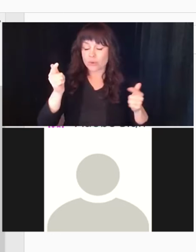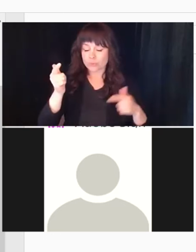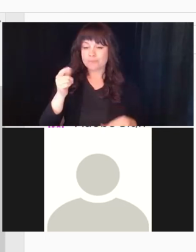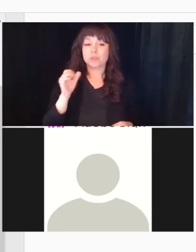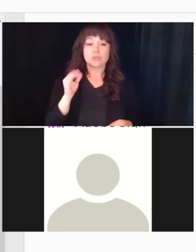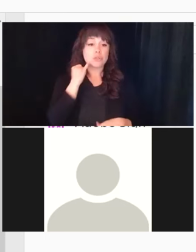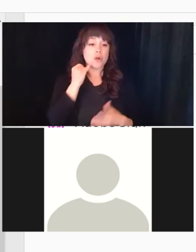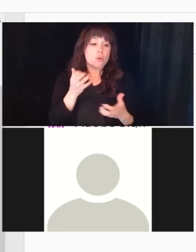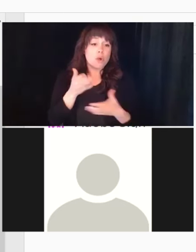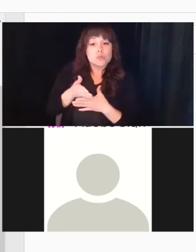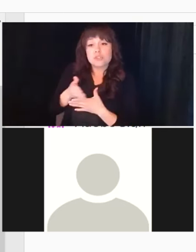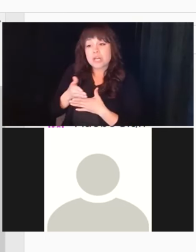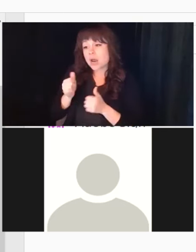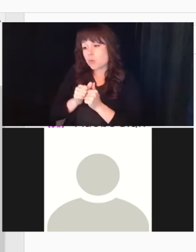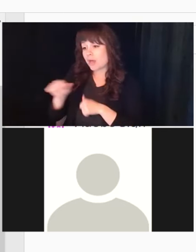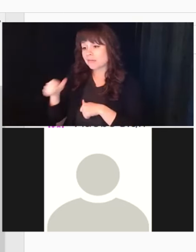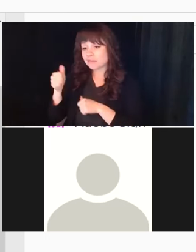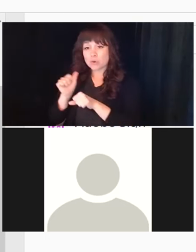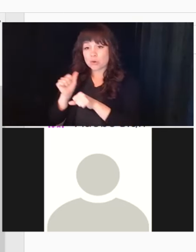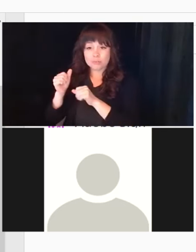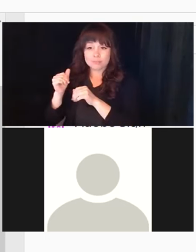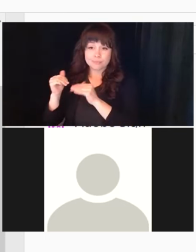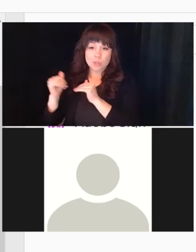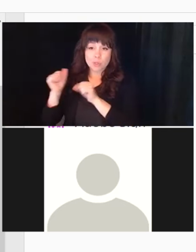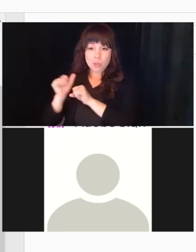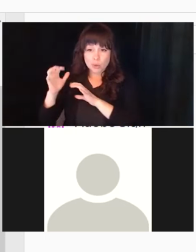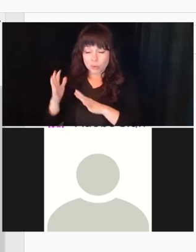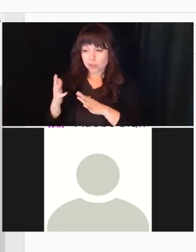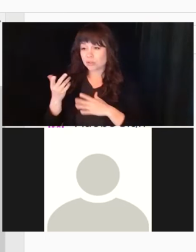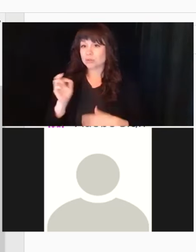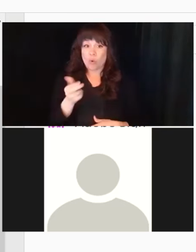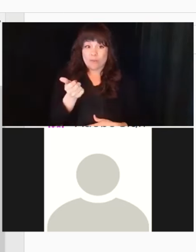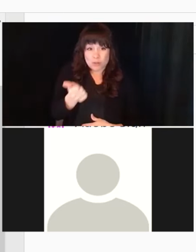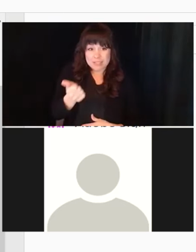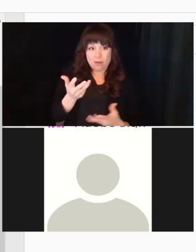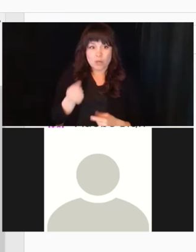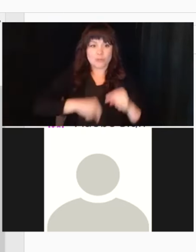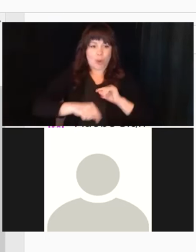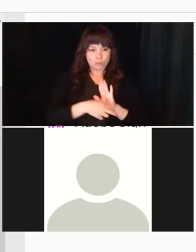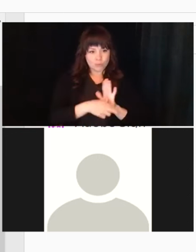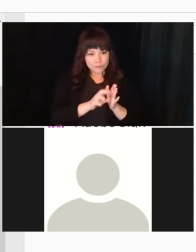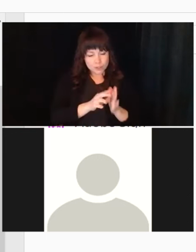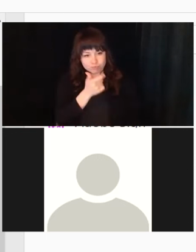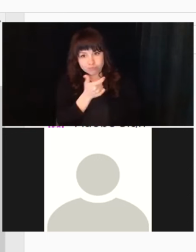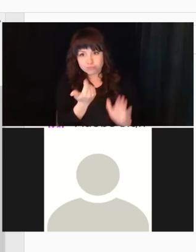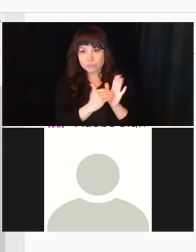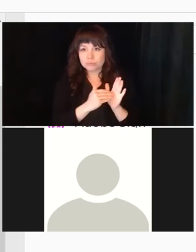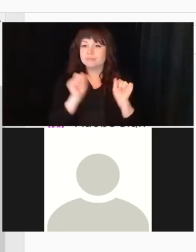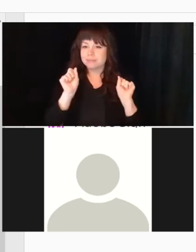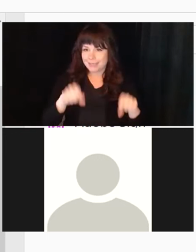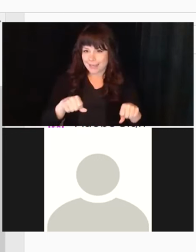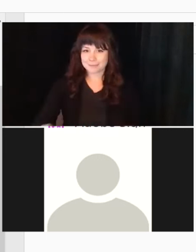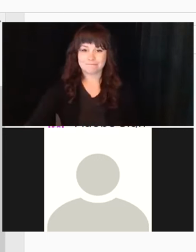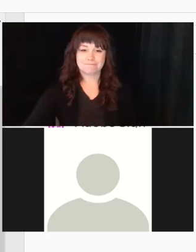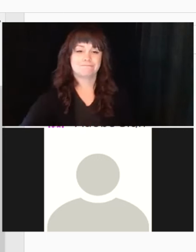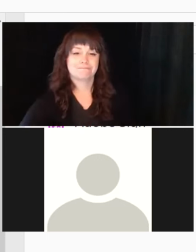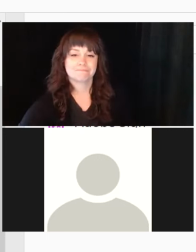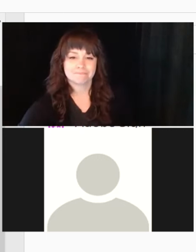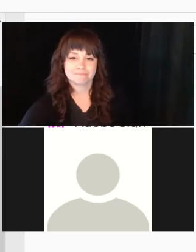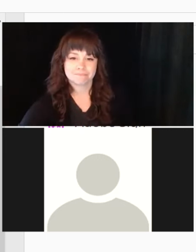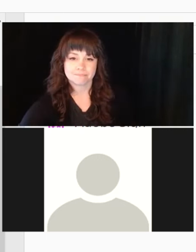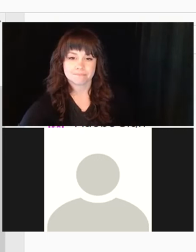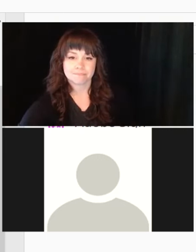that weren't able to join, or if you want to go back and listen to it again, you can. Okay, so today's webinar is going to be on the differences